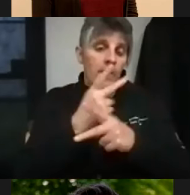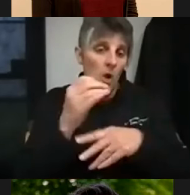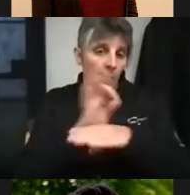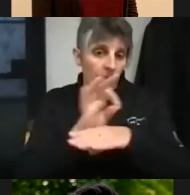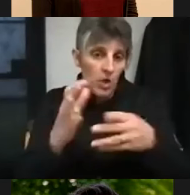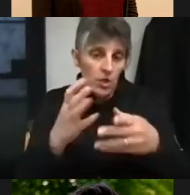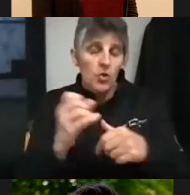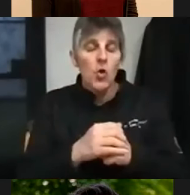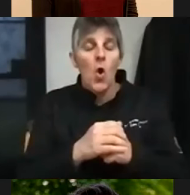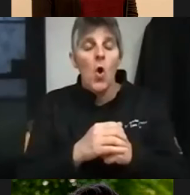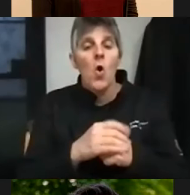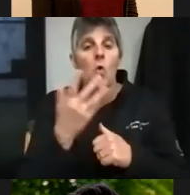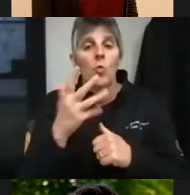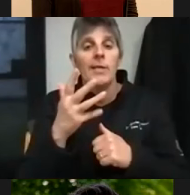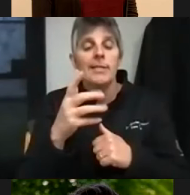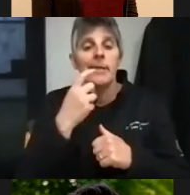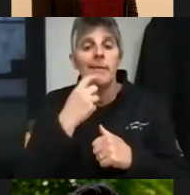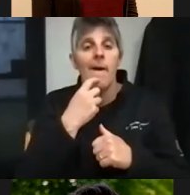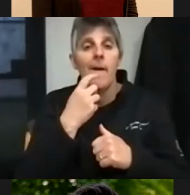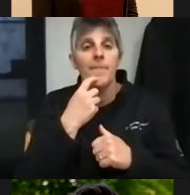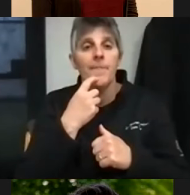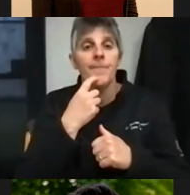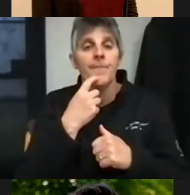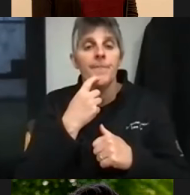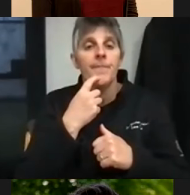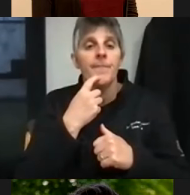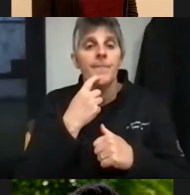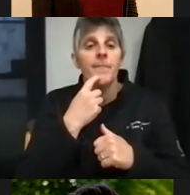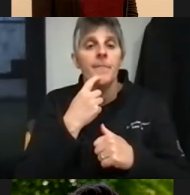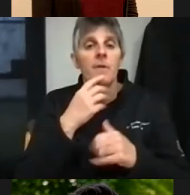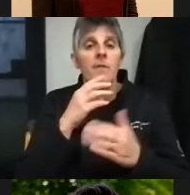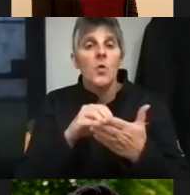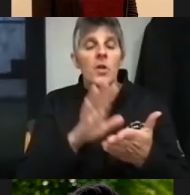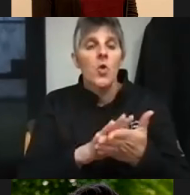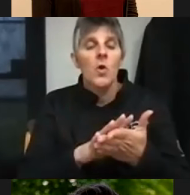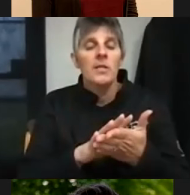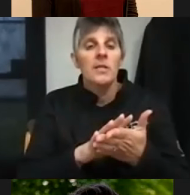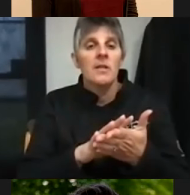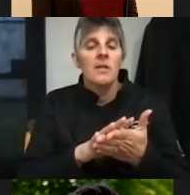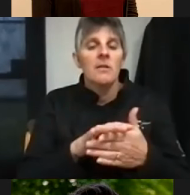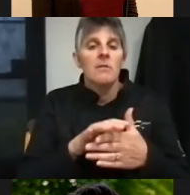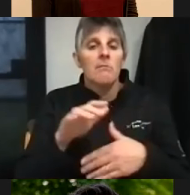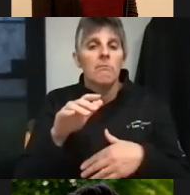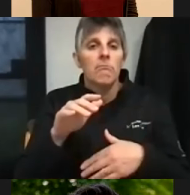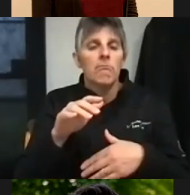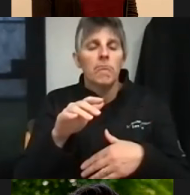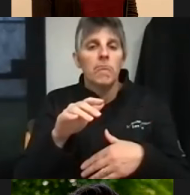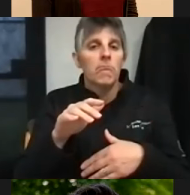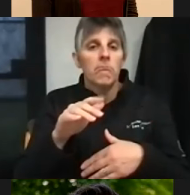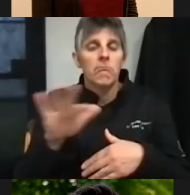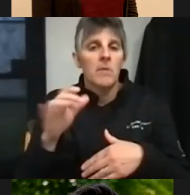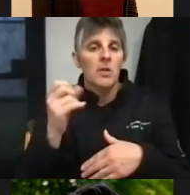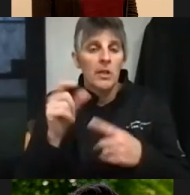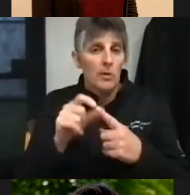So we did the pattern ERG recordings. So this is, pattern ERG is directly